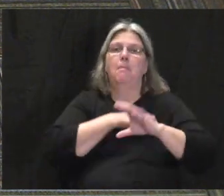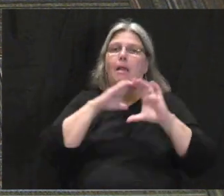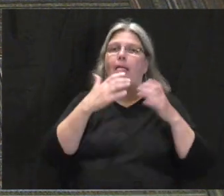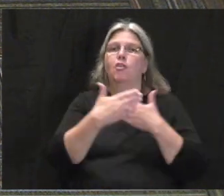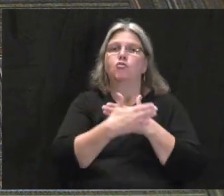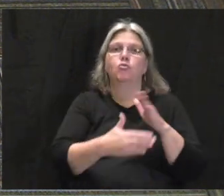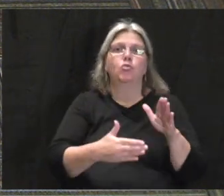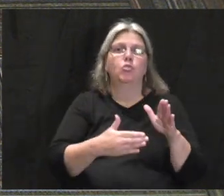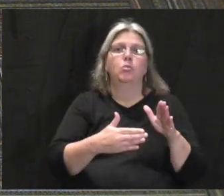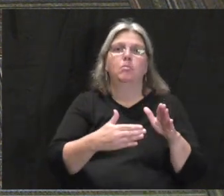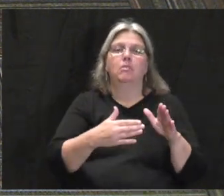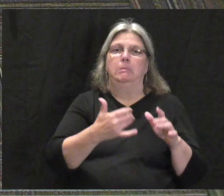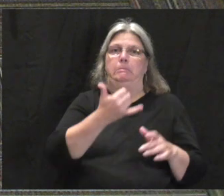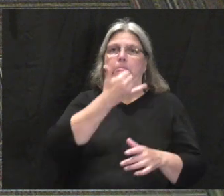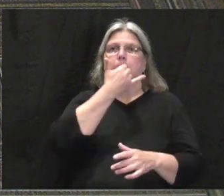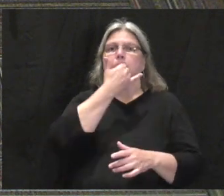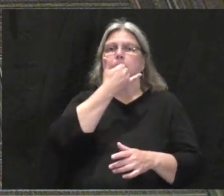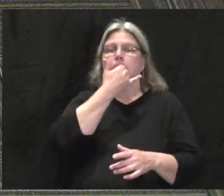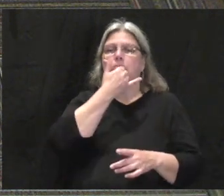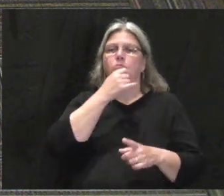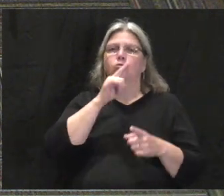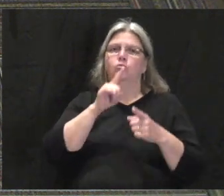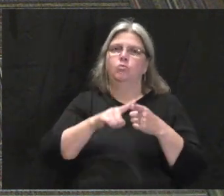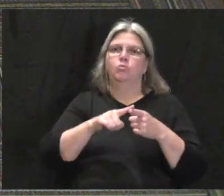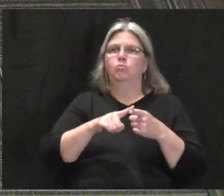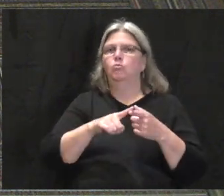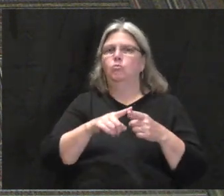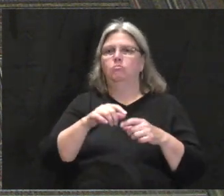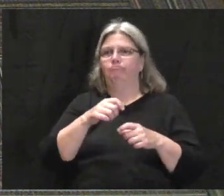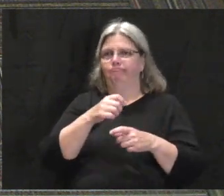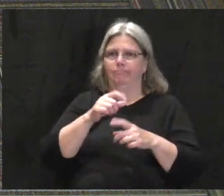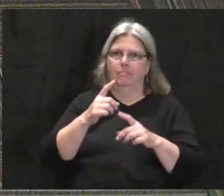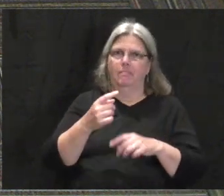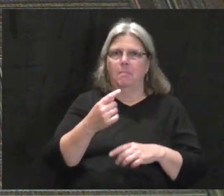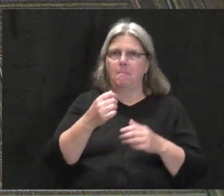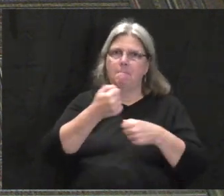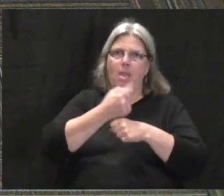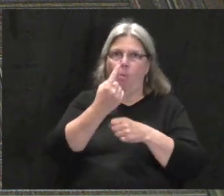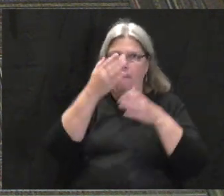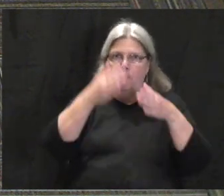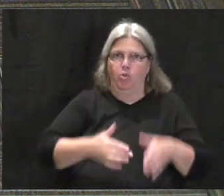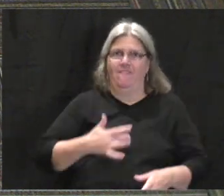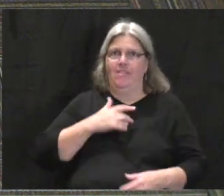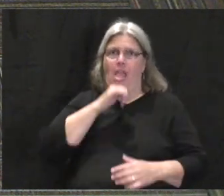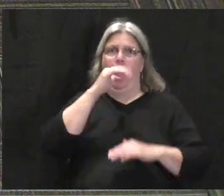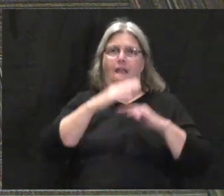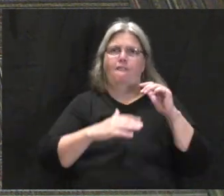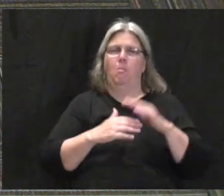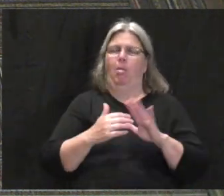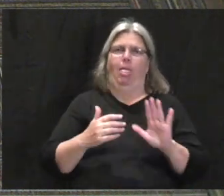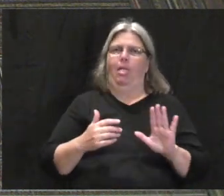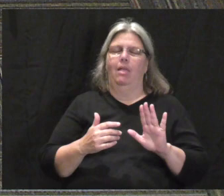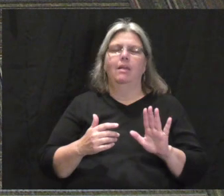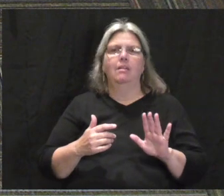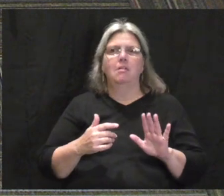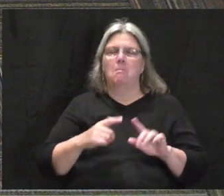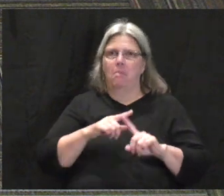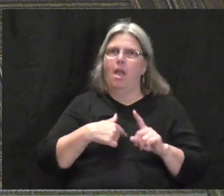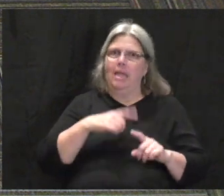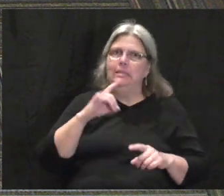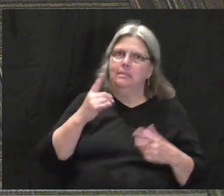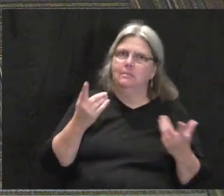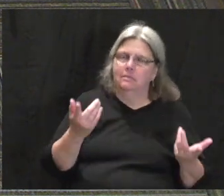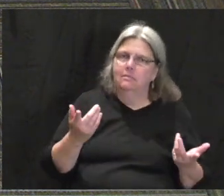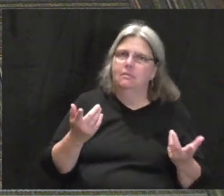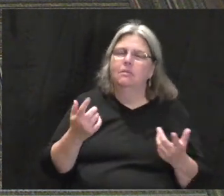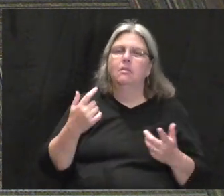know, about oral tradition and about why oral tradition is so important in certain communities. And so it was a